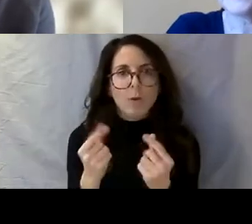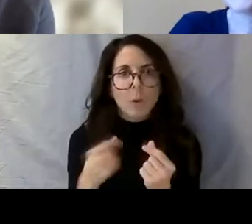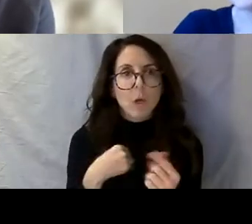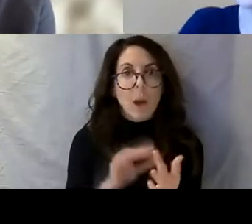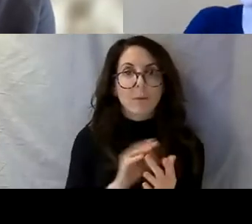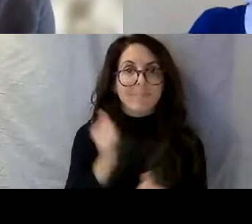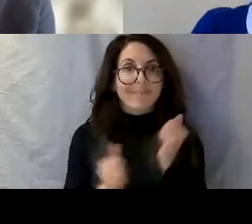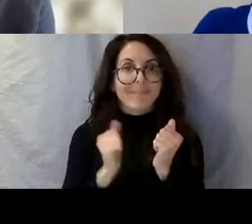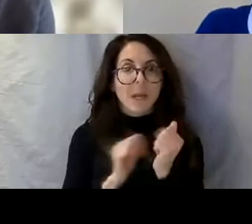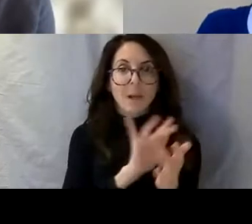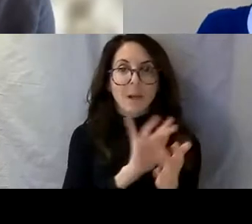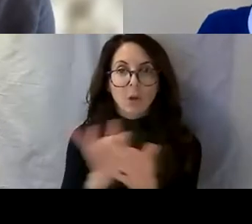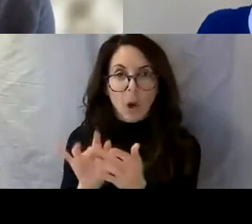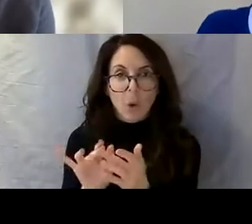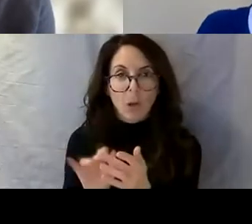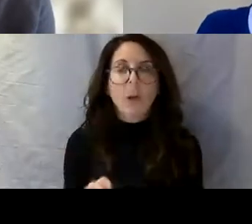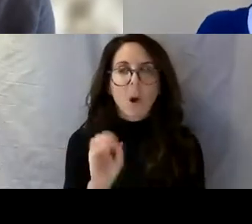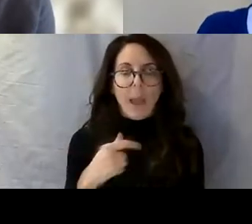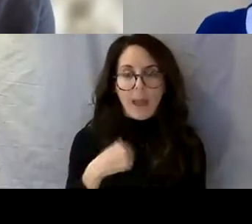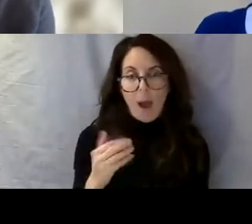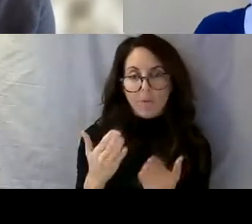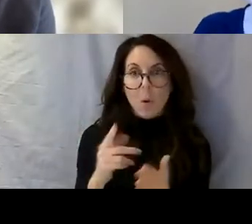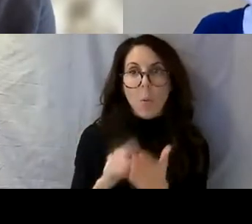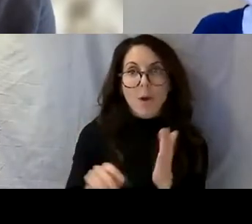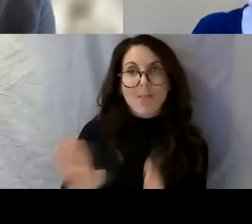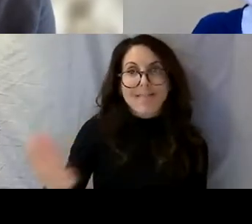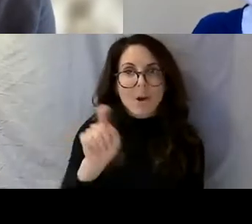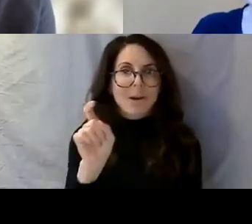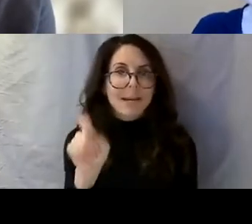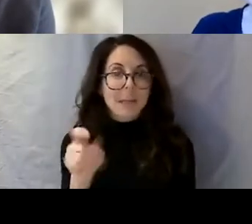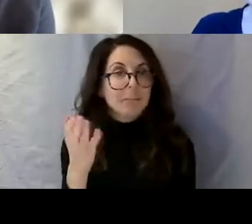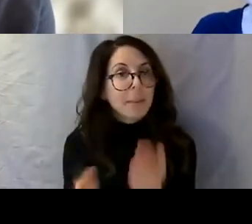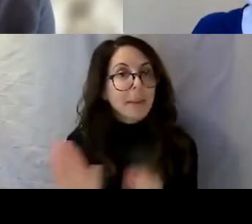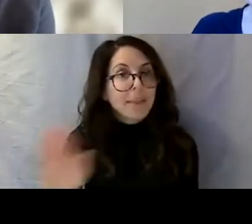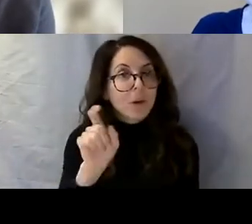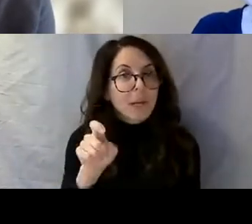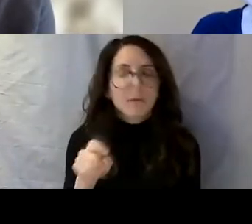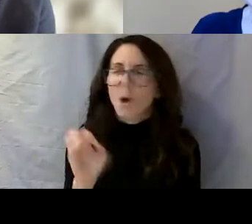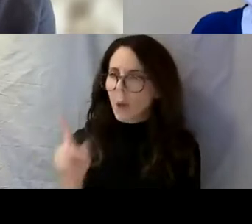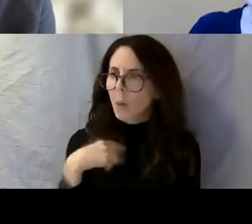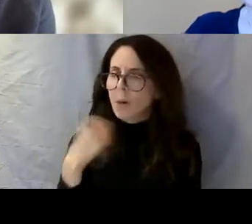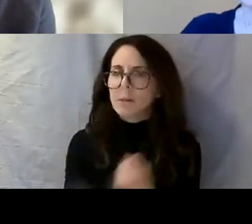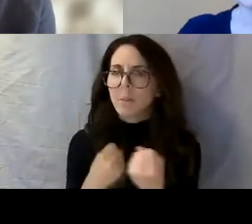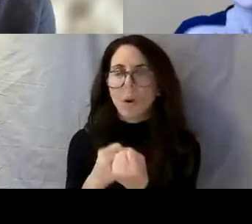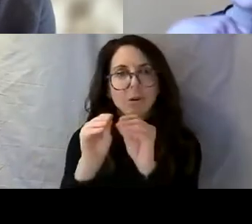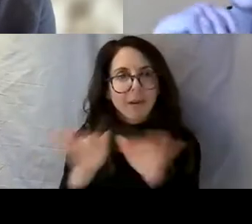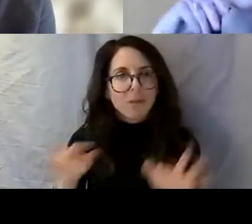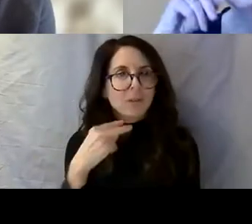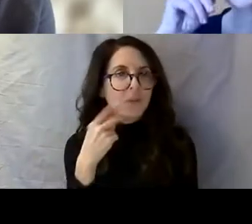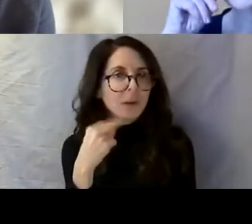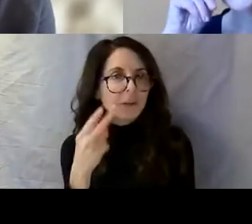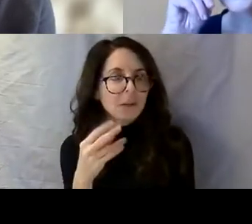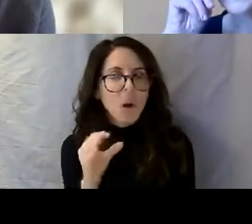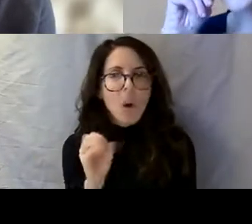your offer and their need. And their need might be to support diverse voices or to attend